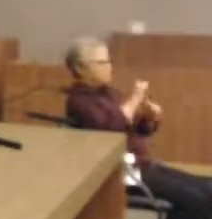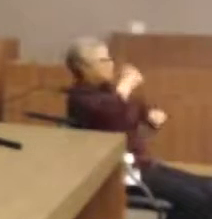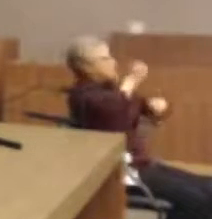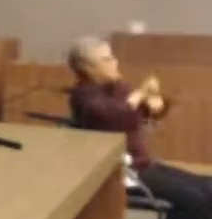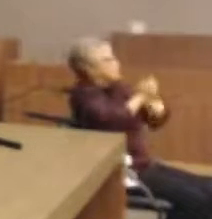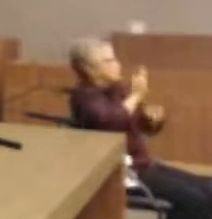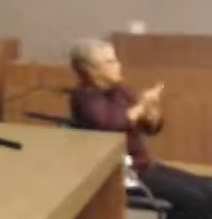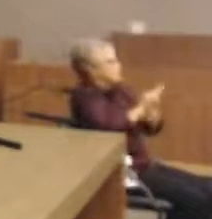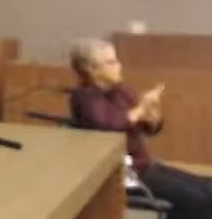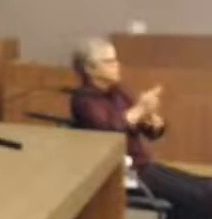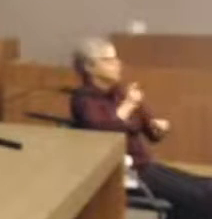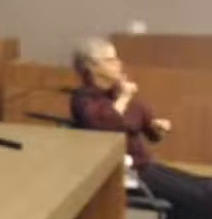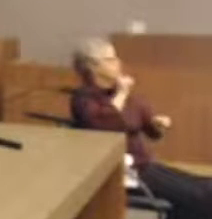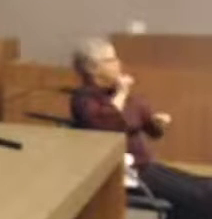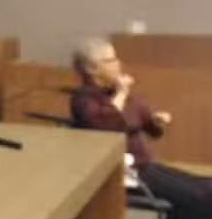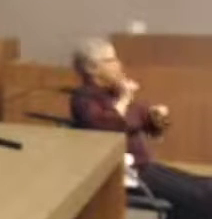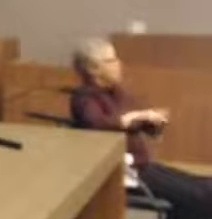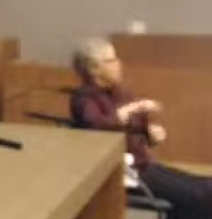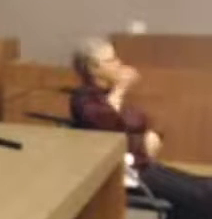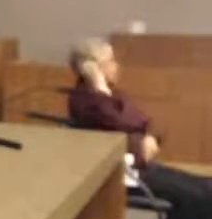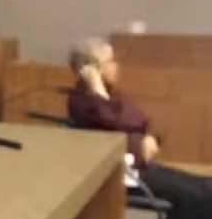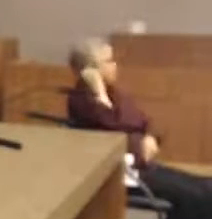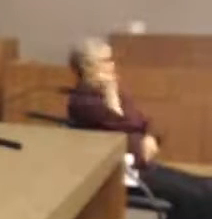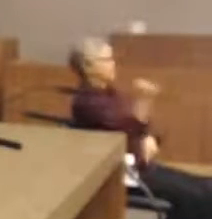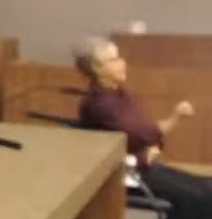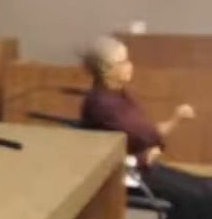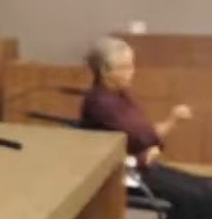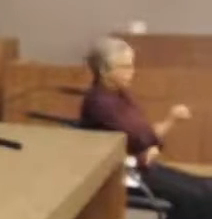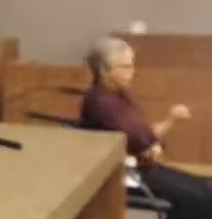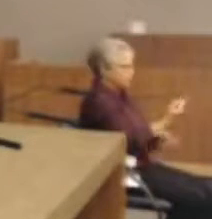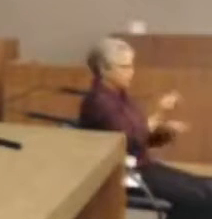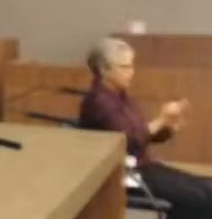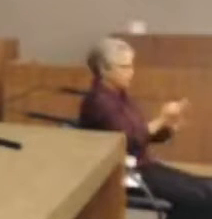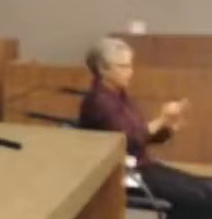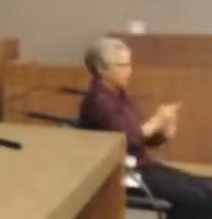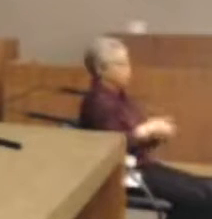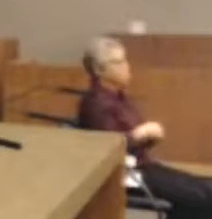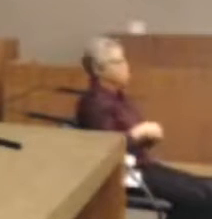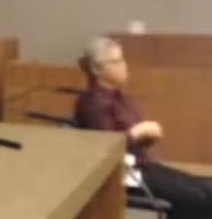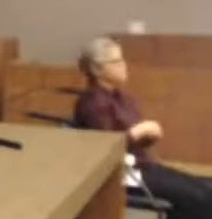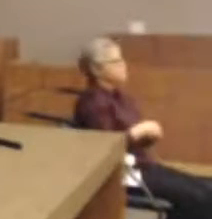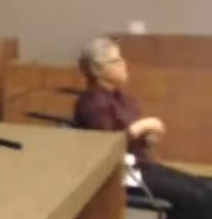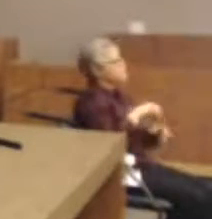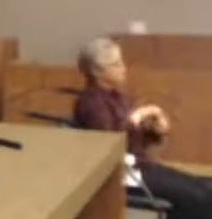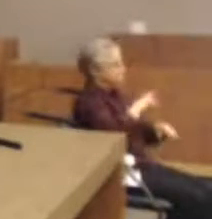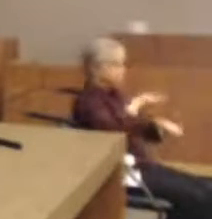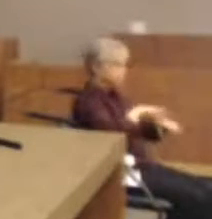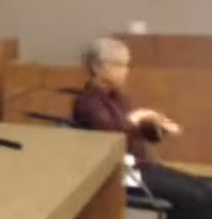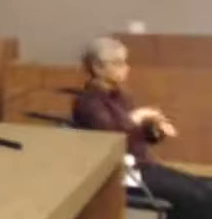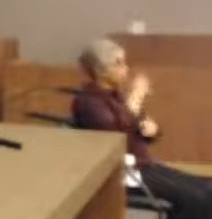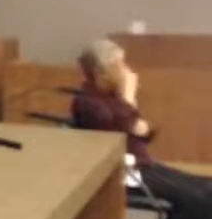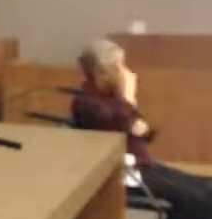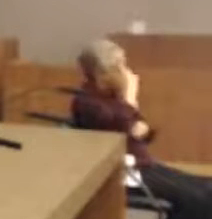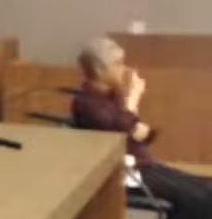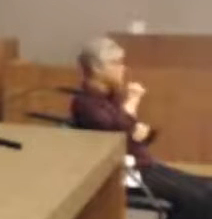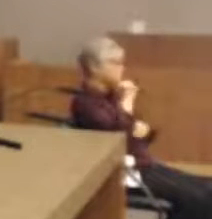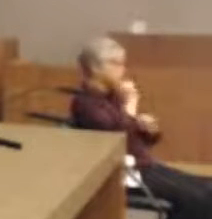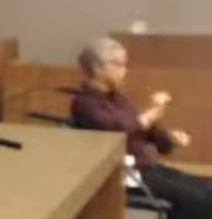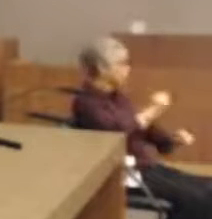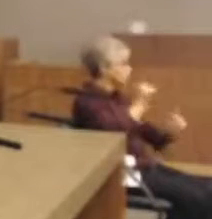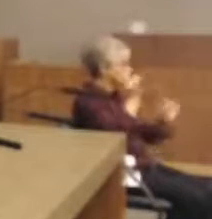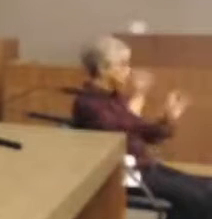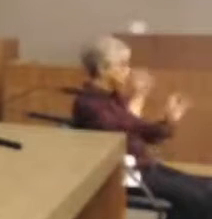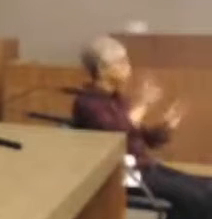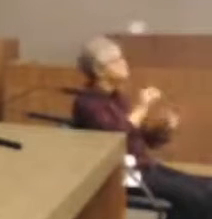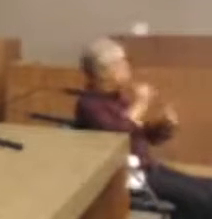This way, non-trauma brain, we can pull those things out very easily. When it goes in incorrectly, then we can't pull it out very